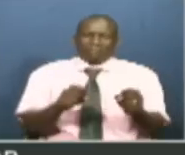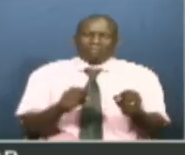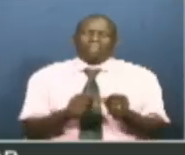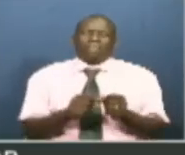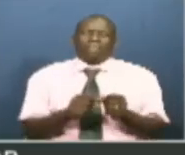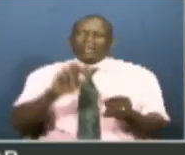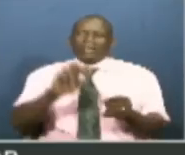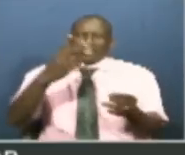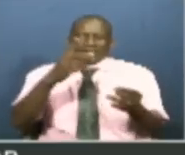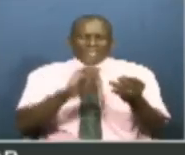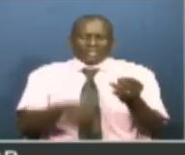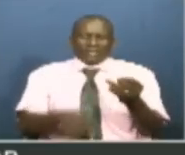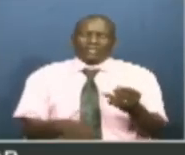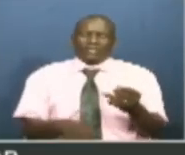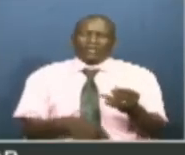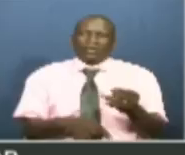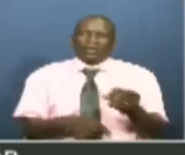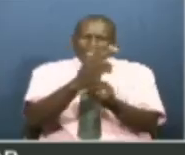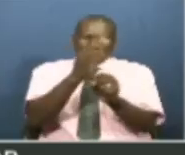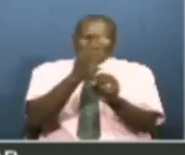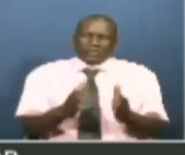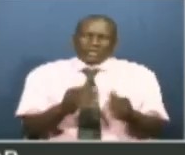Two, the user,